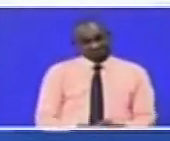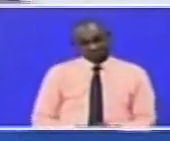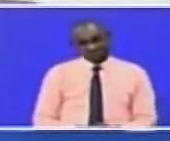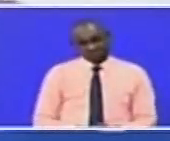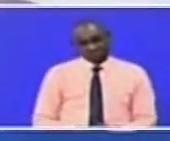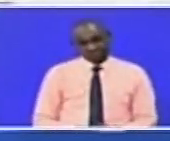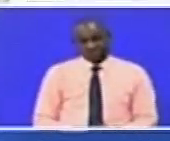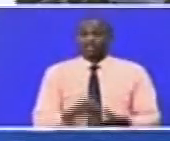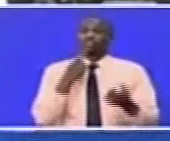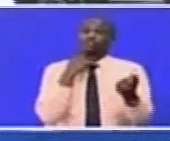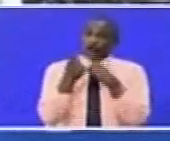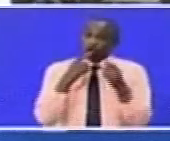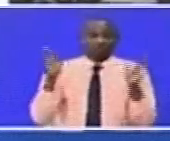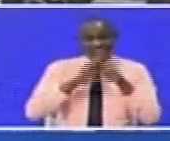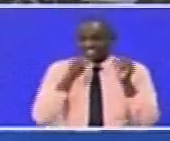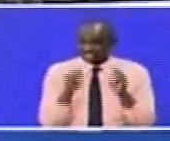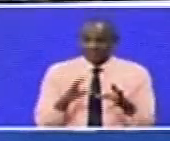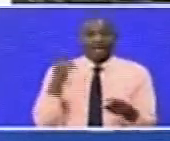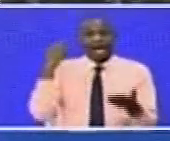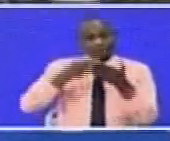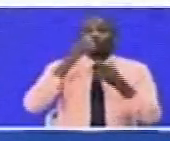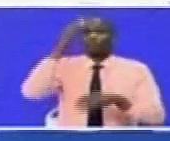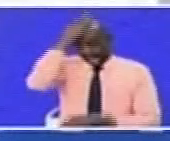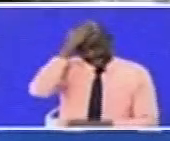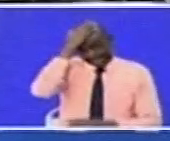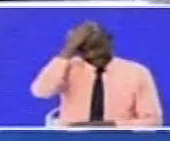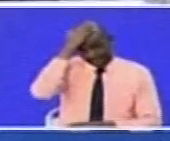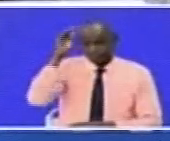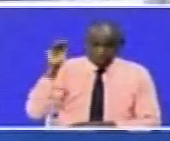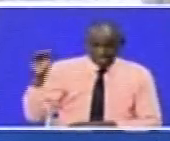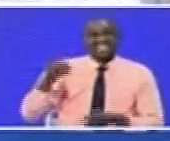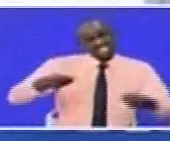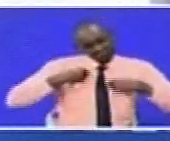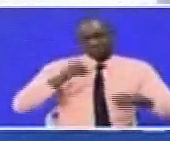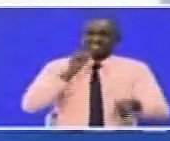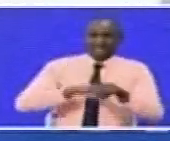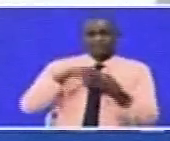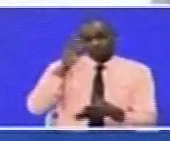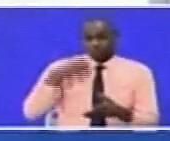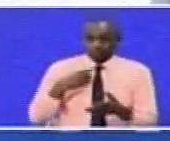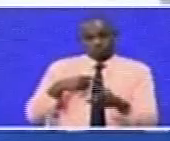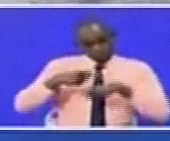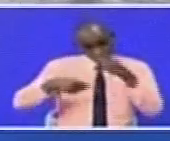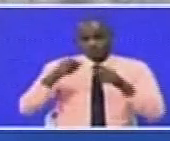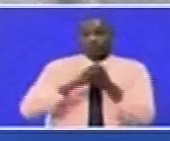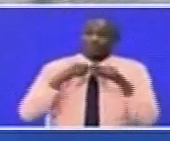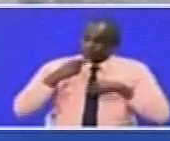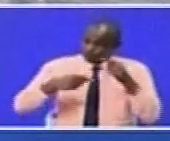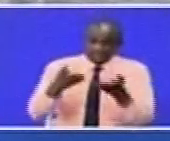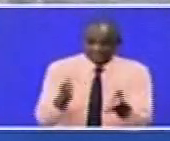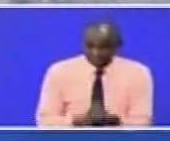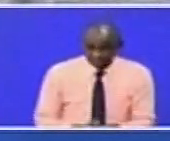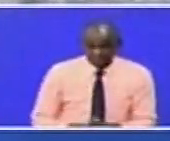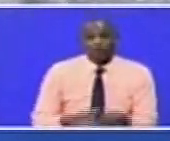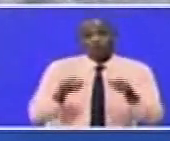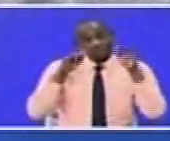The talks will not have concluded until Monday morning, so give me time to carry on with this process. Wait for